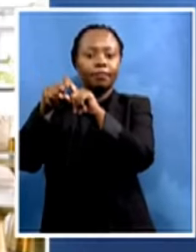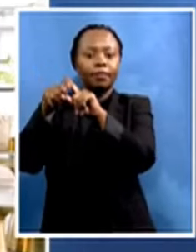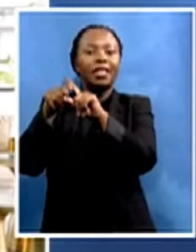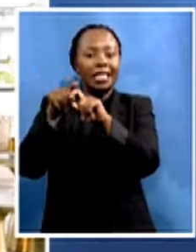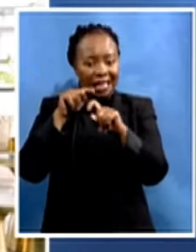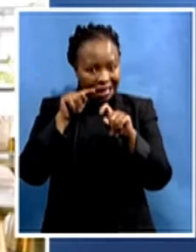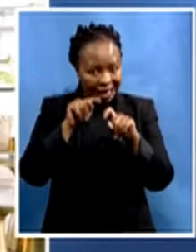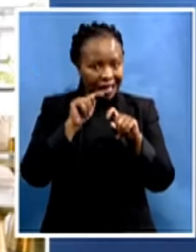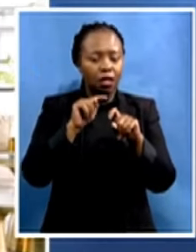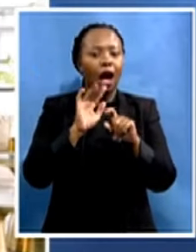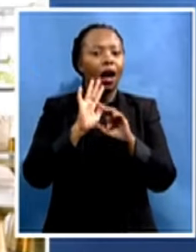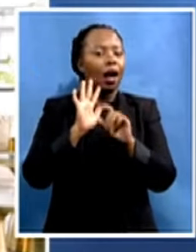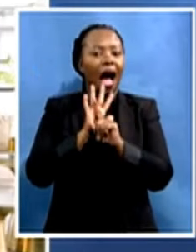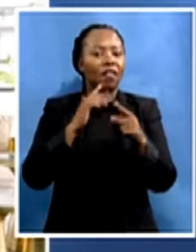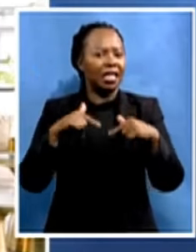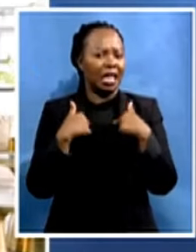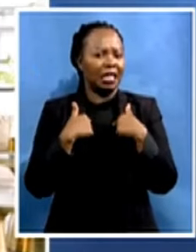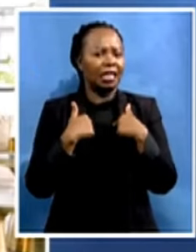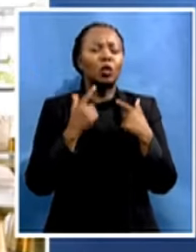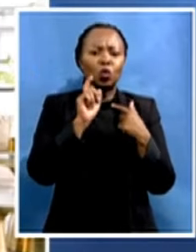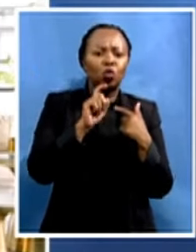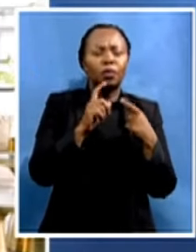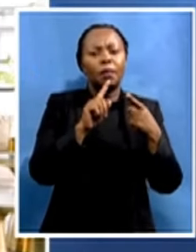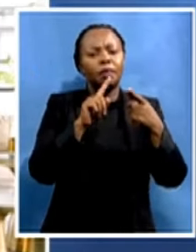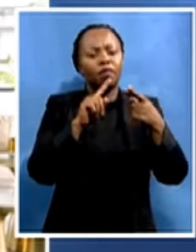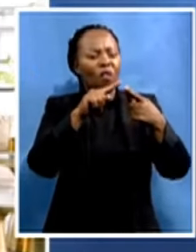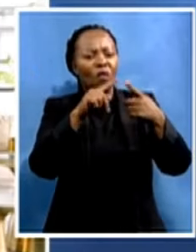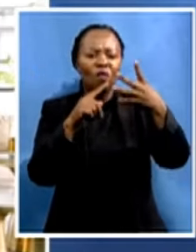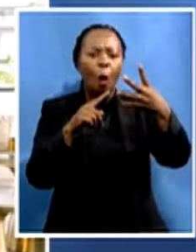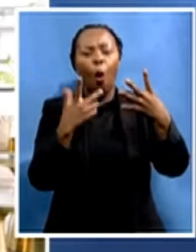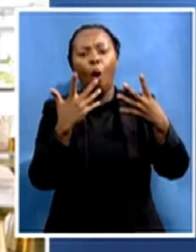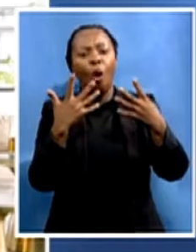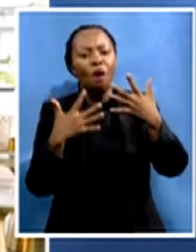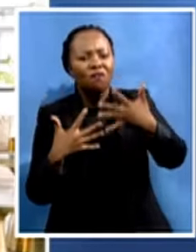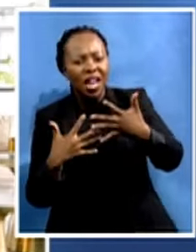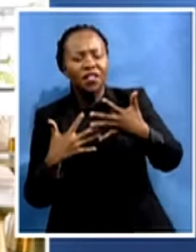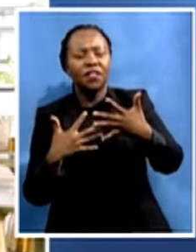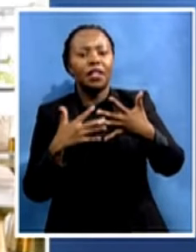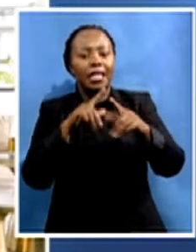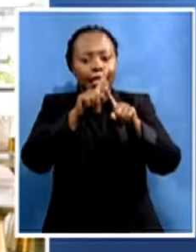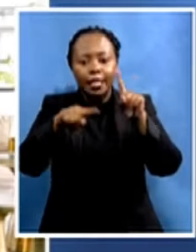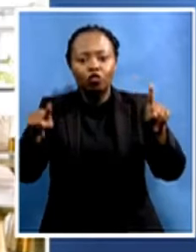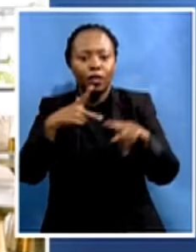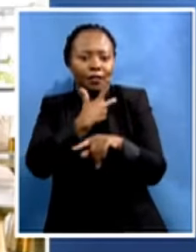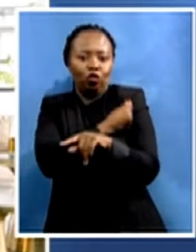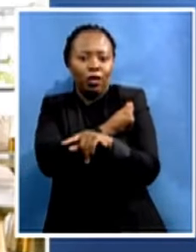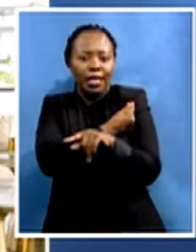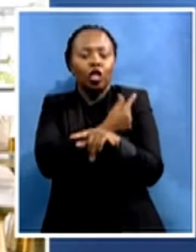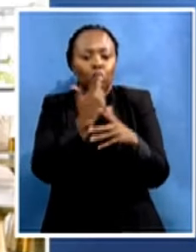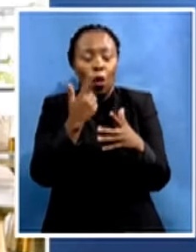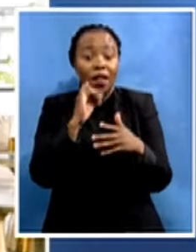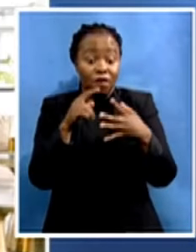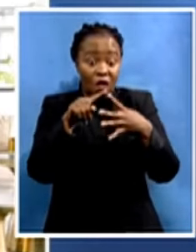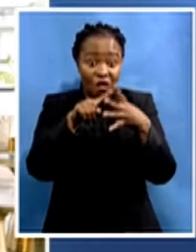4 or 5 different vaccines like they had originally thought that they were going to have 4, then we would not be in the current situation that we're